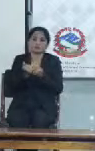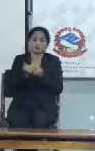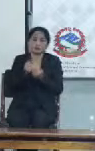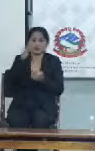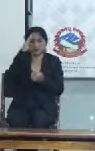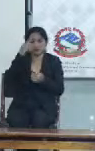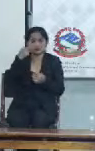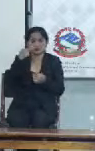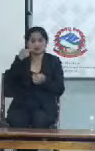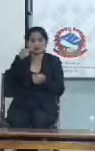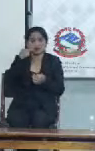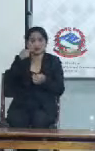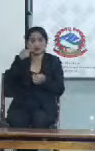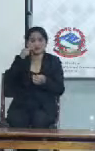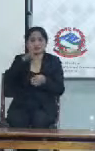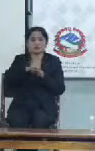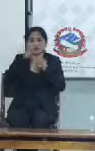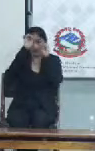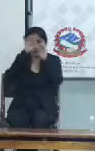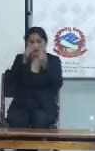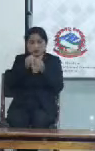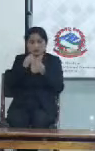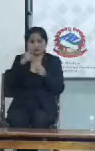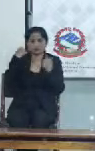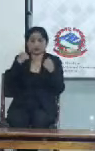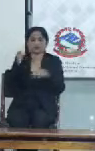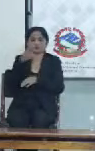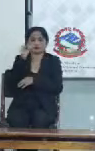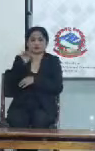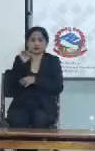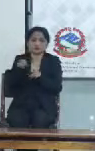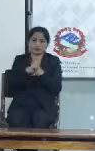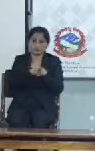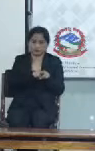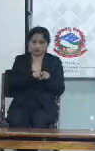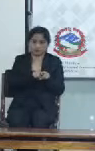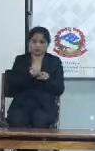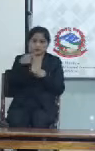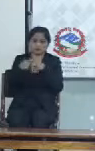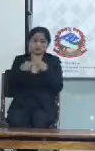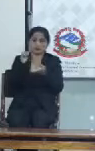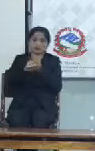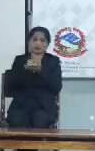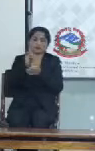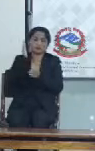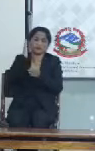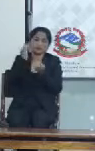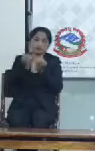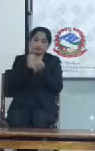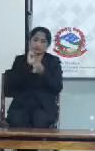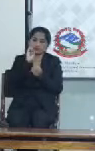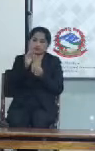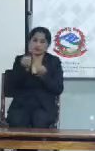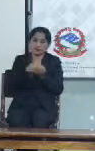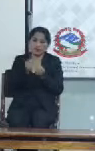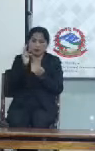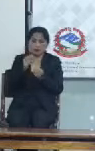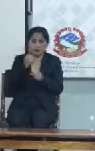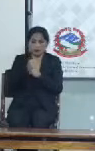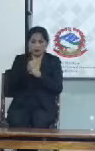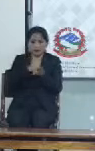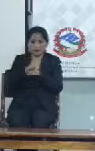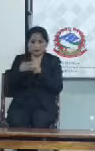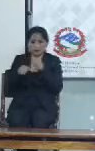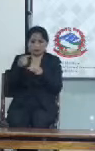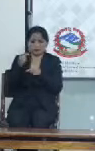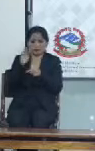And MOSP is also doing a daily press meet, that is also happening. And likewise, we